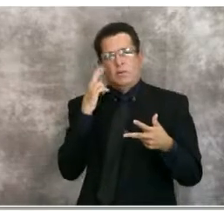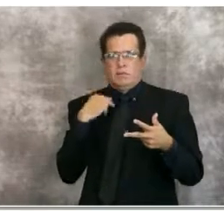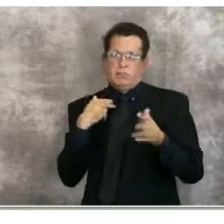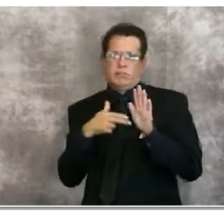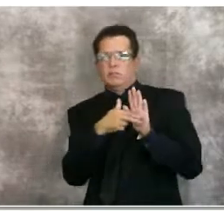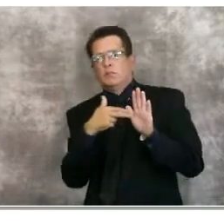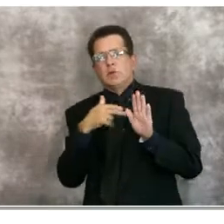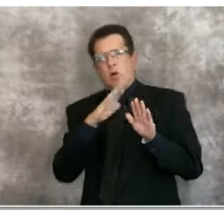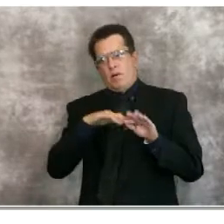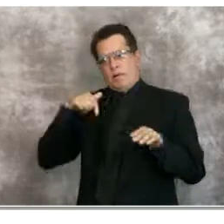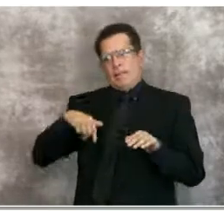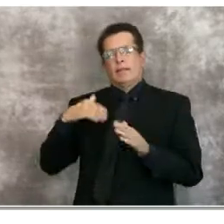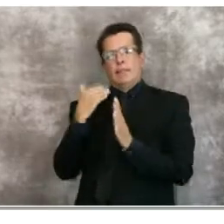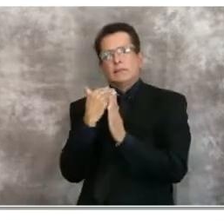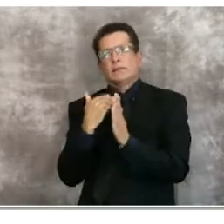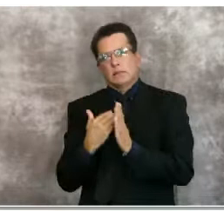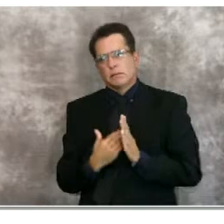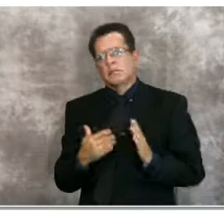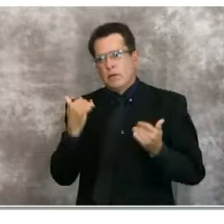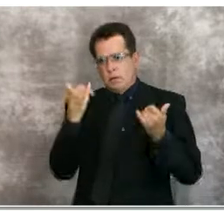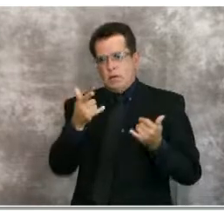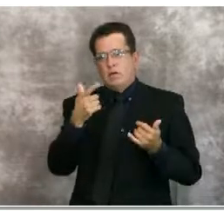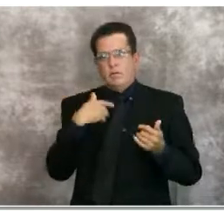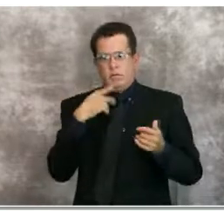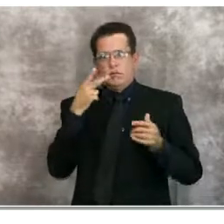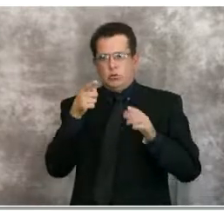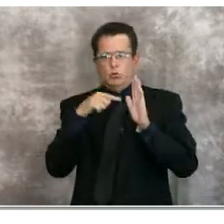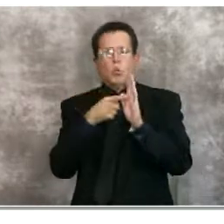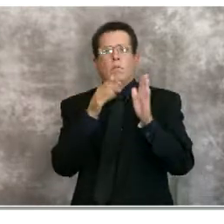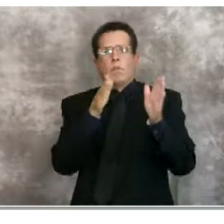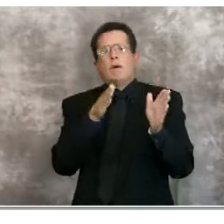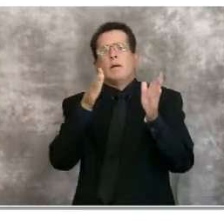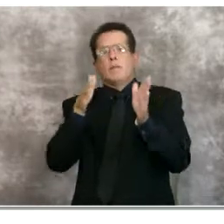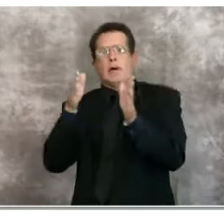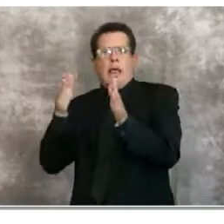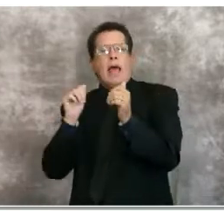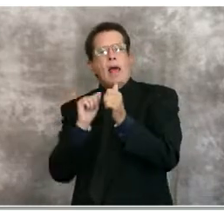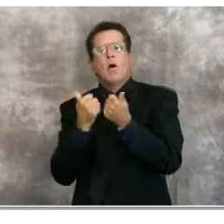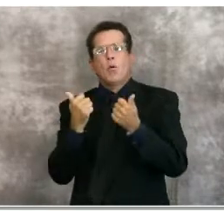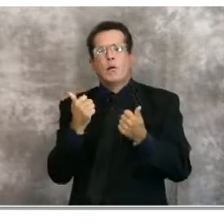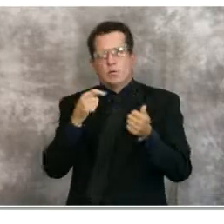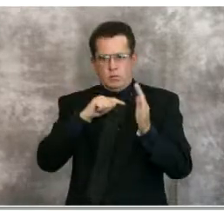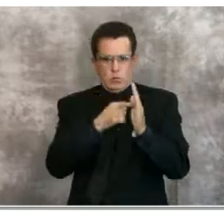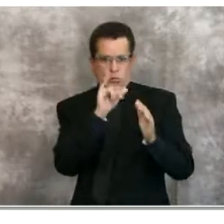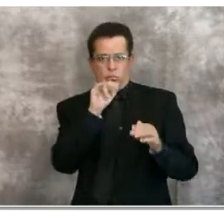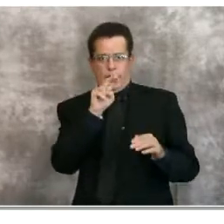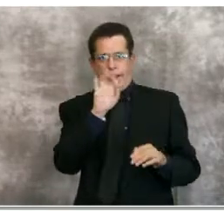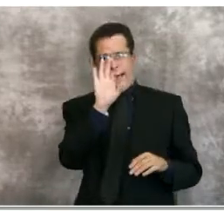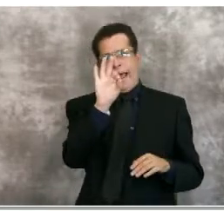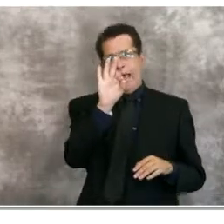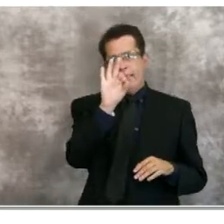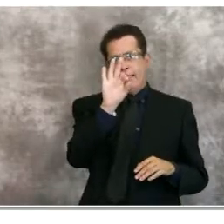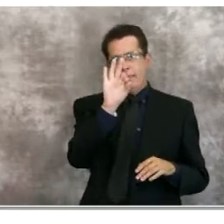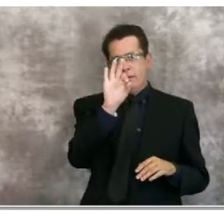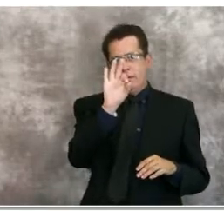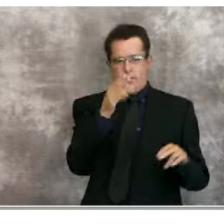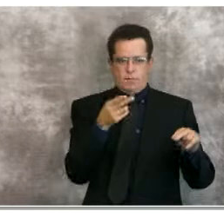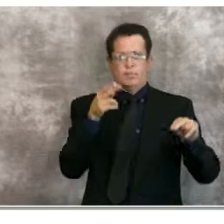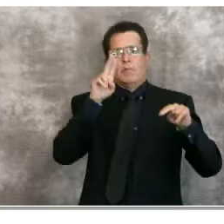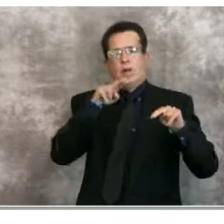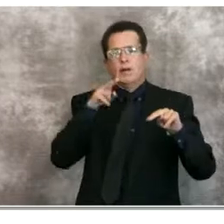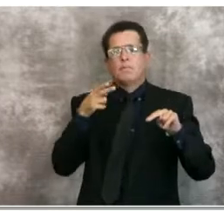slide, it shows how we have progressed and from July 9th up